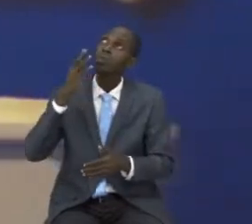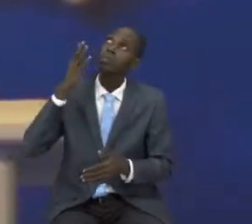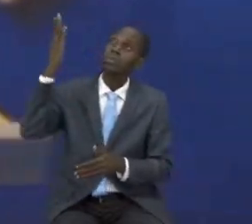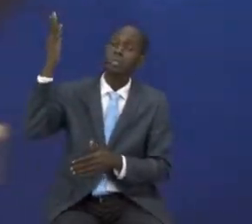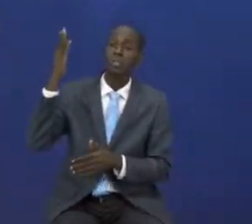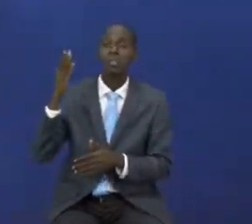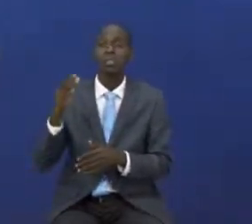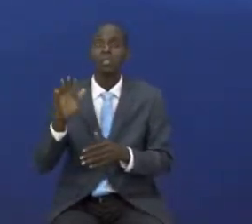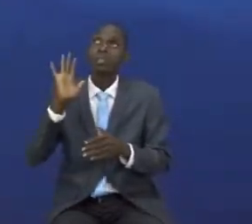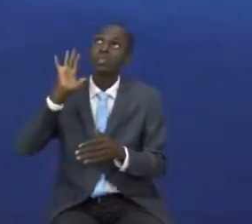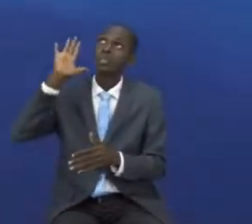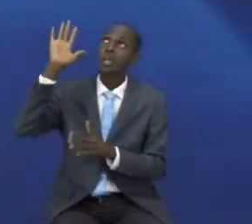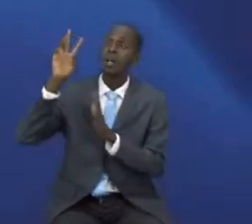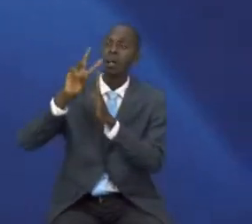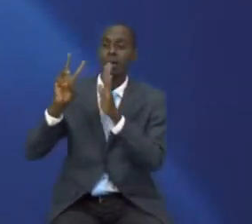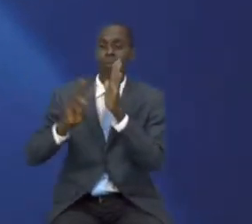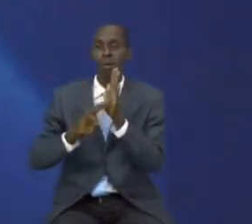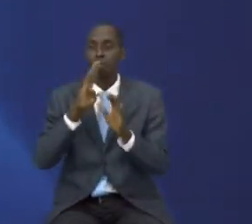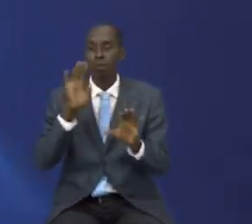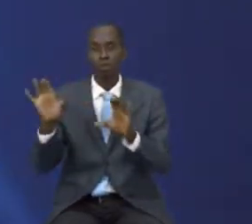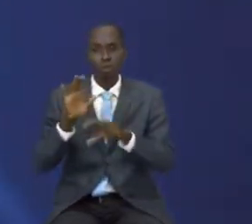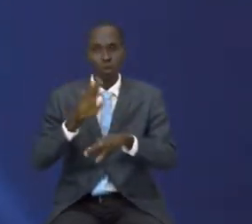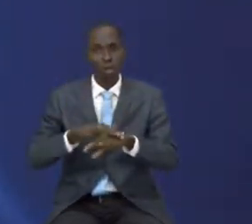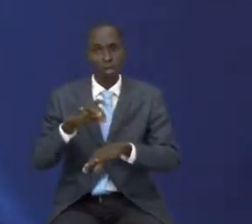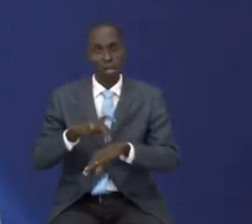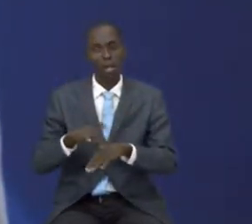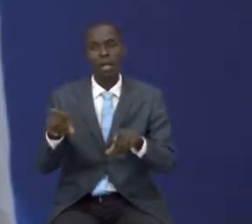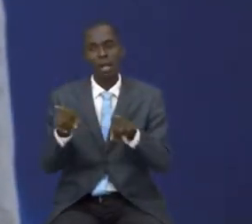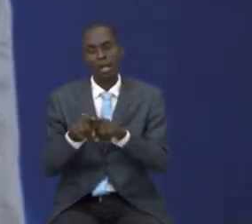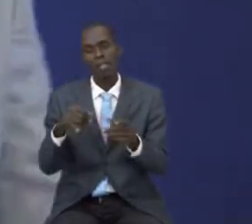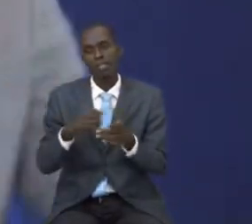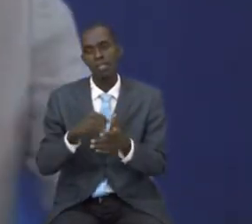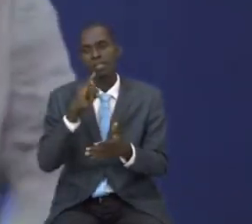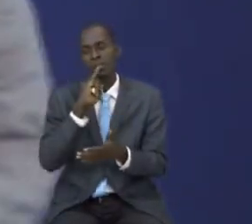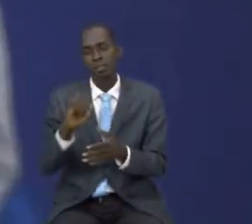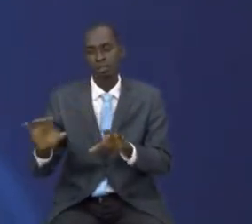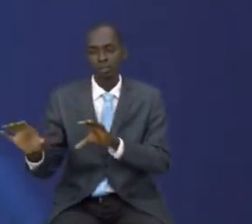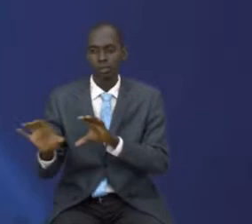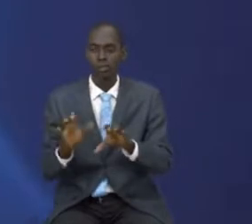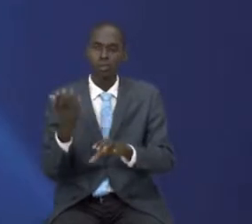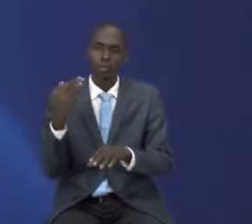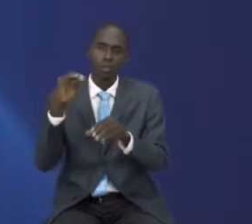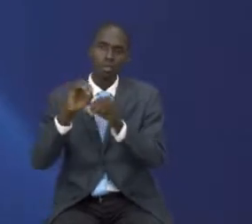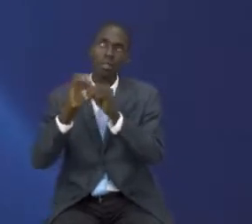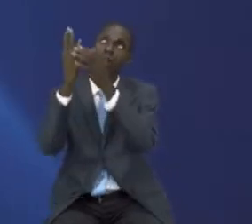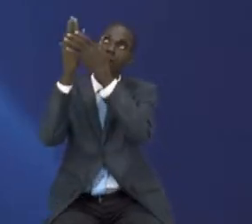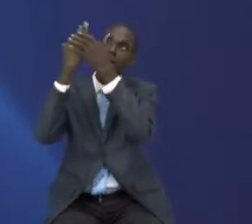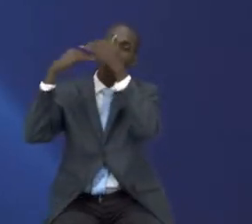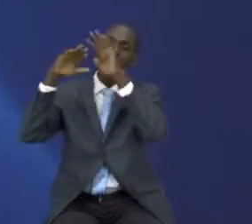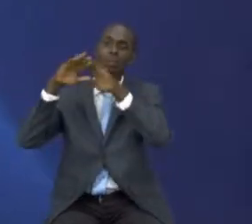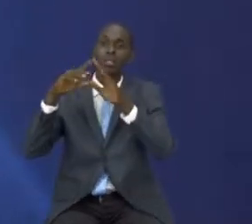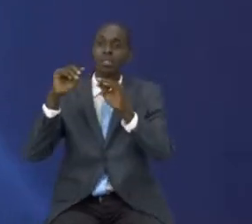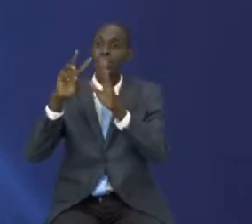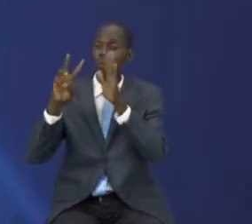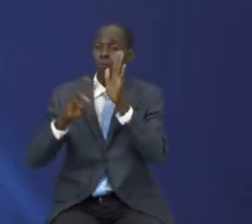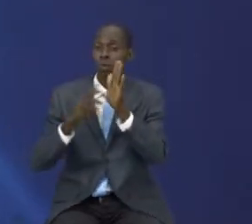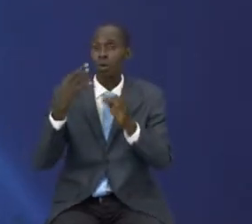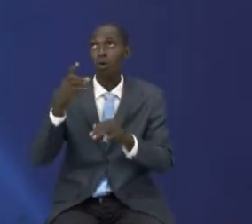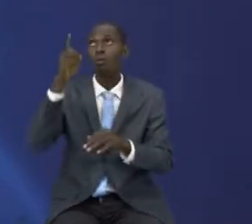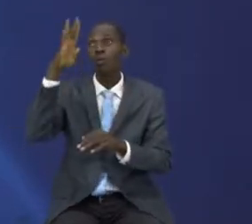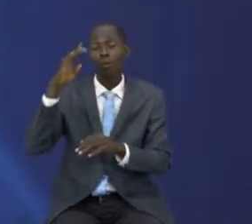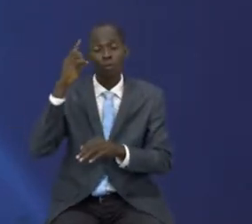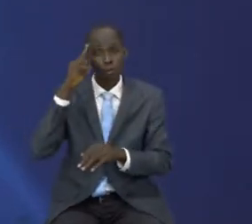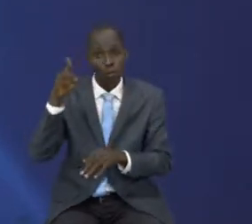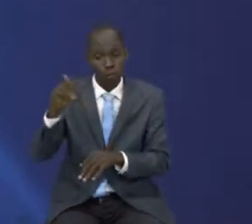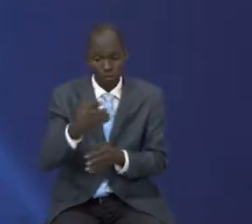will be done on earth as it is done in heaven. The will of God for you here